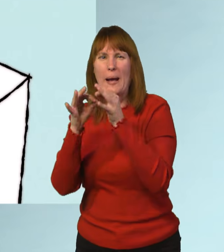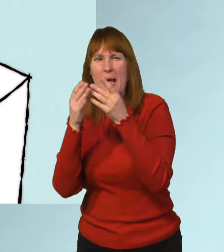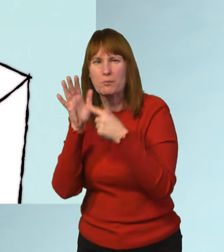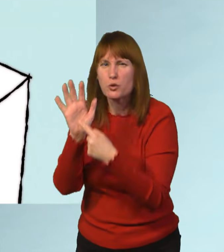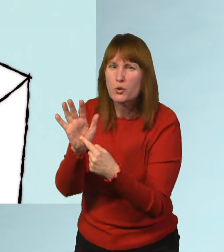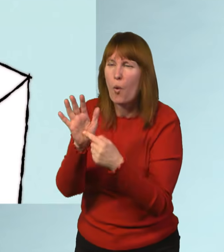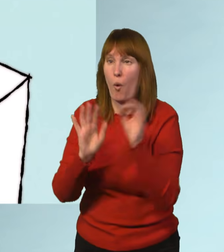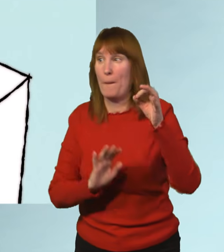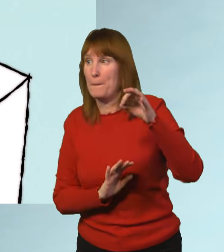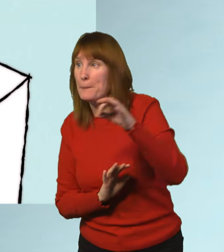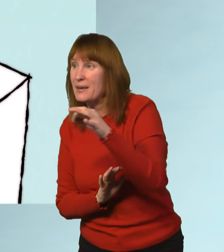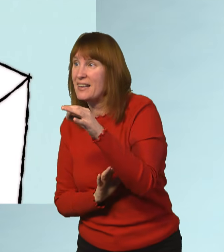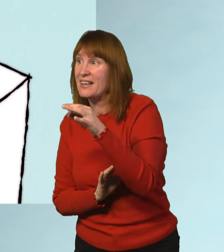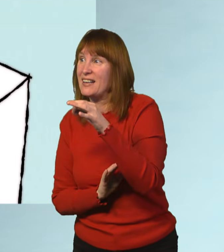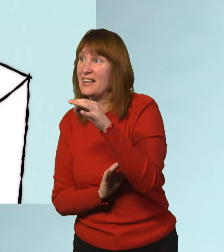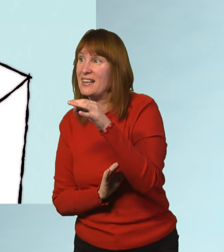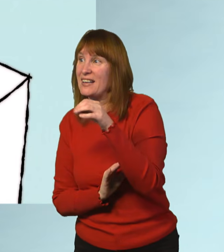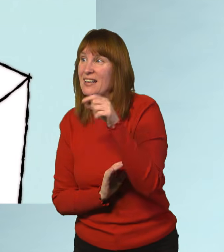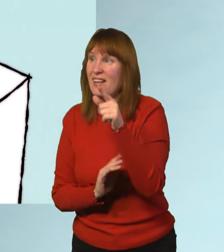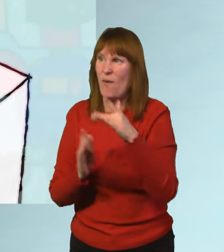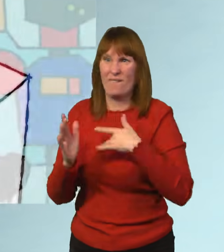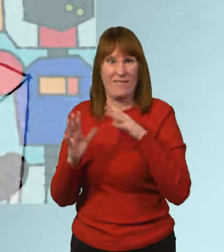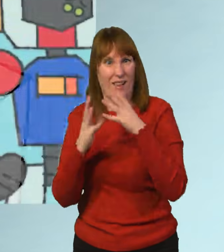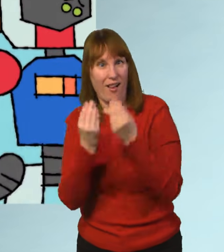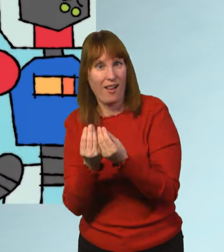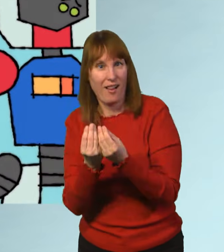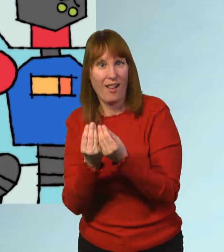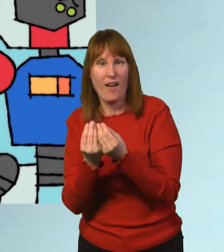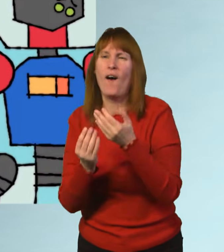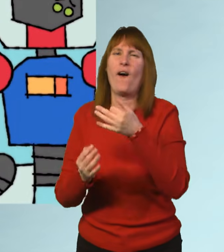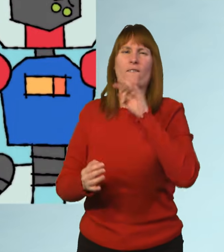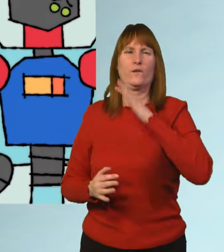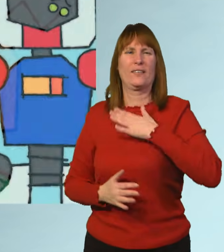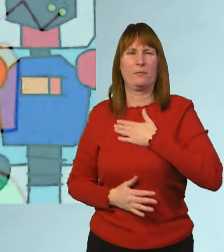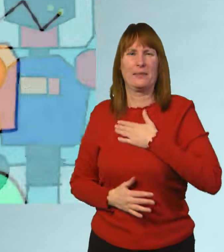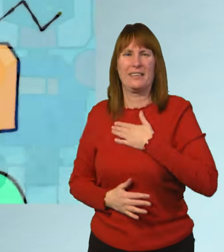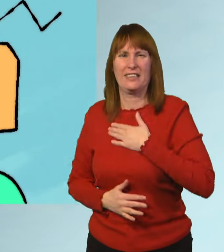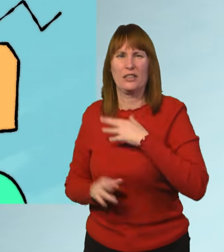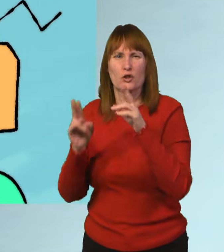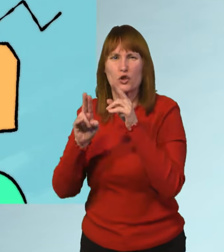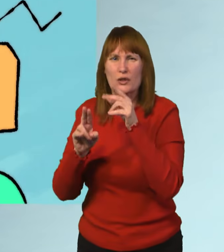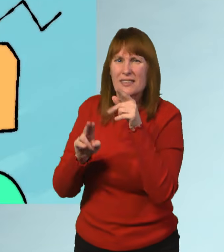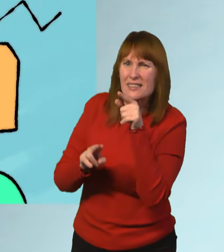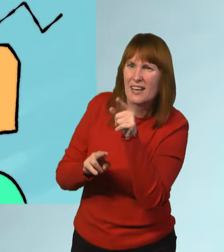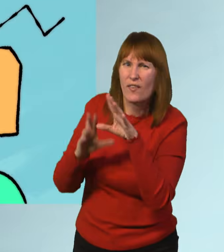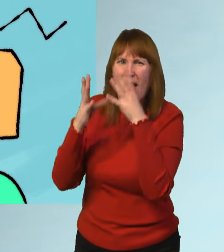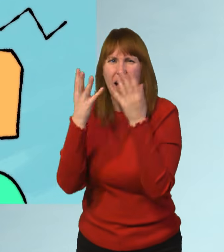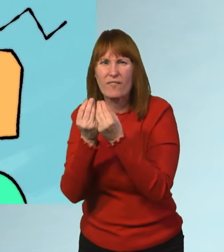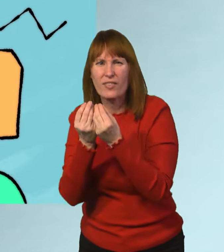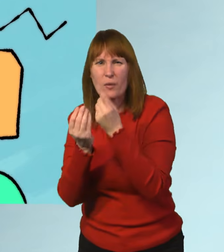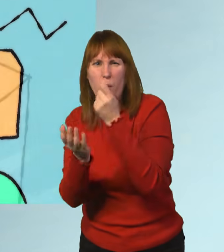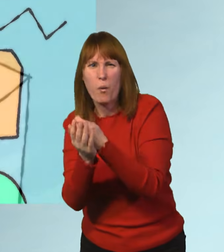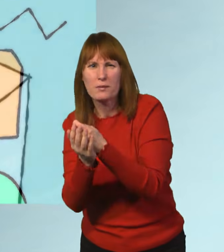you all felt this way. Forgive me. I shouldn't have tasked you to do everything. I should have asked you what you would like to